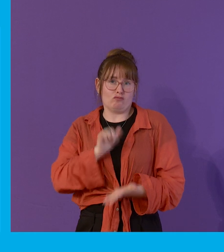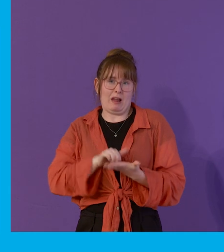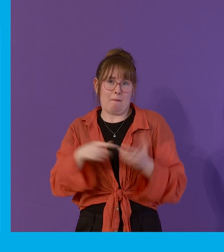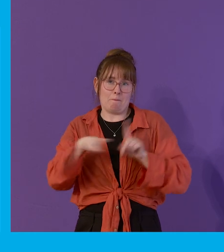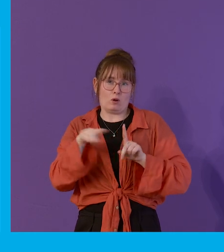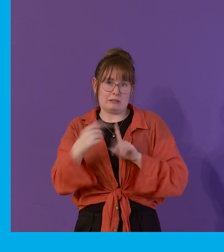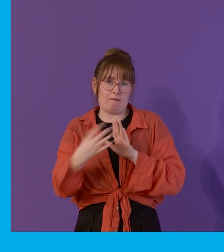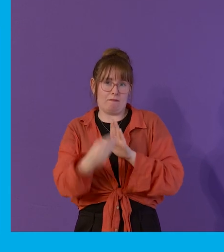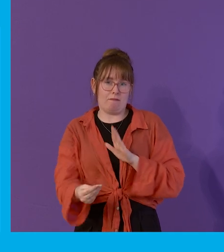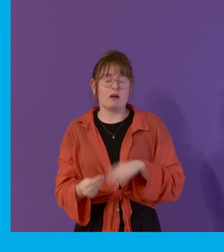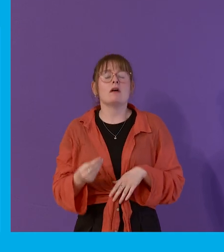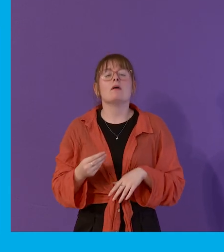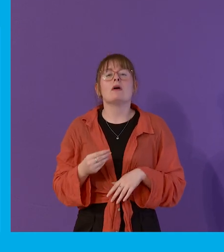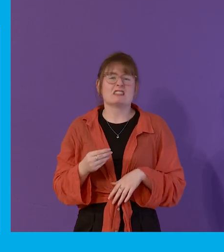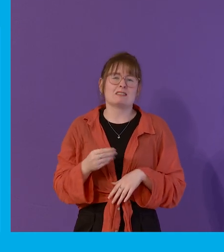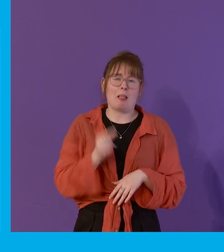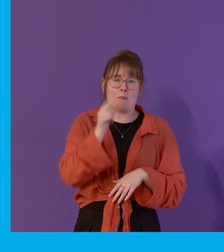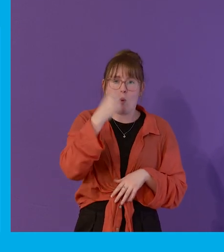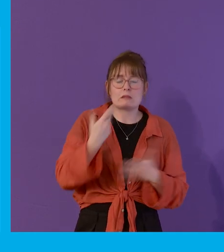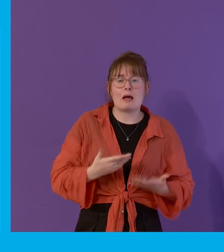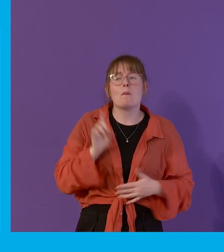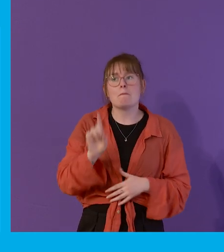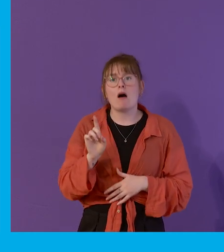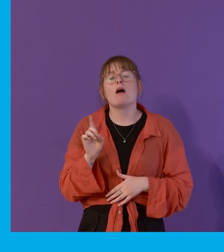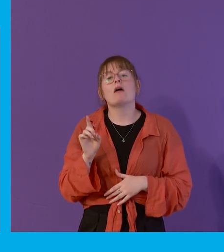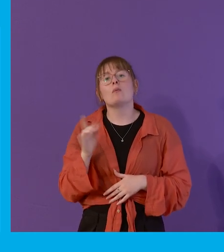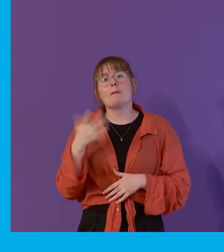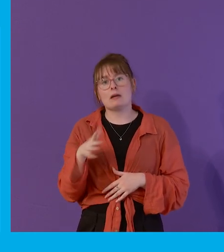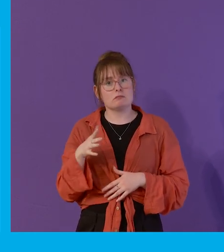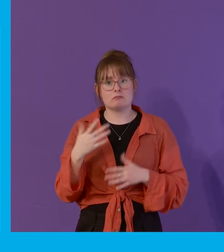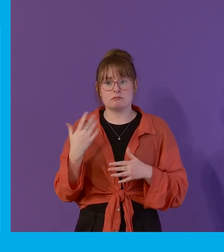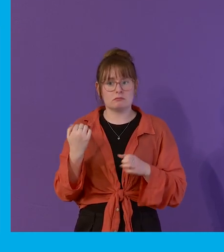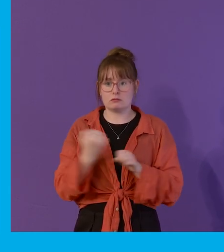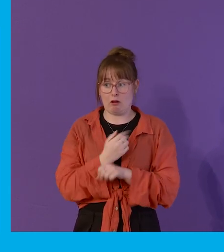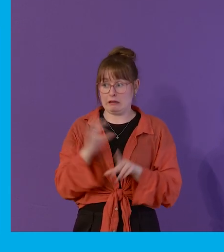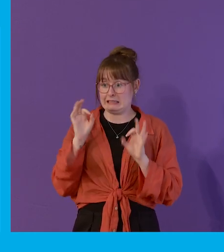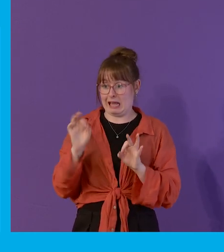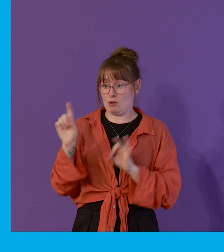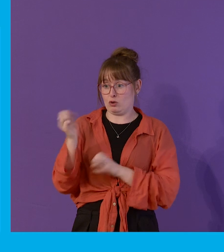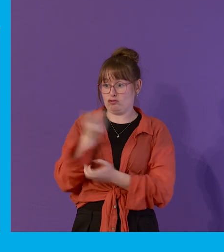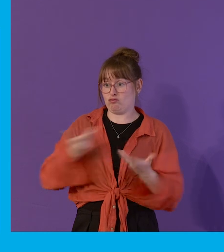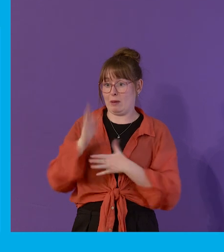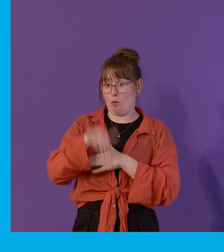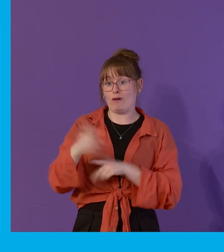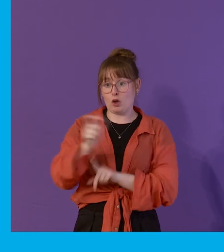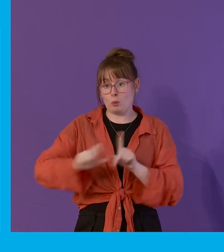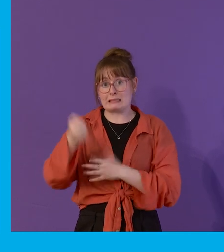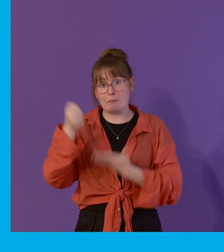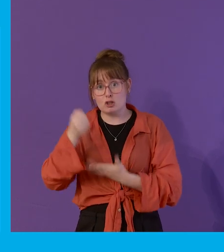see it. It's a couple of years old now. But what we did was we did exactly what was described there around community